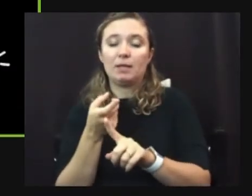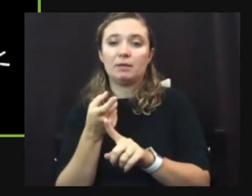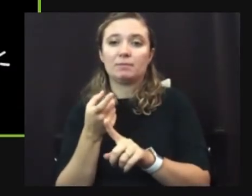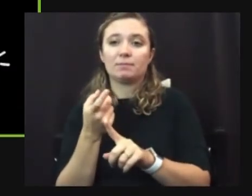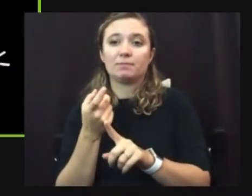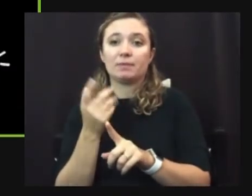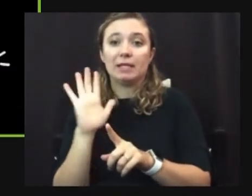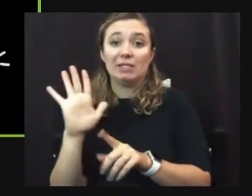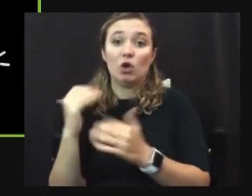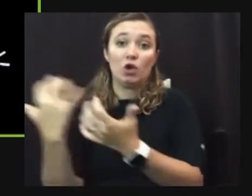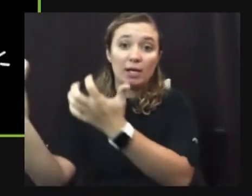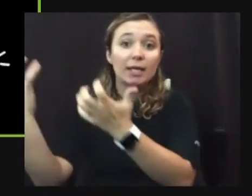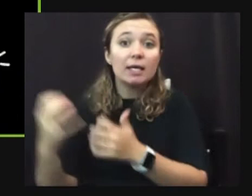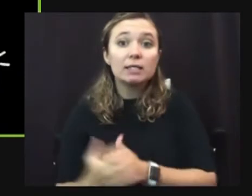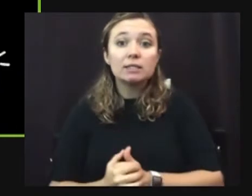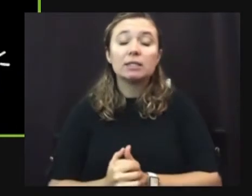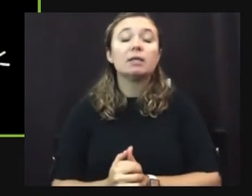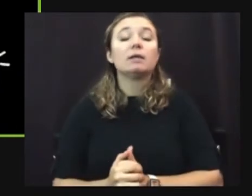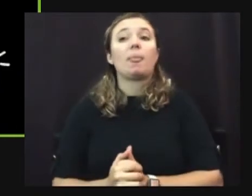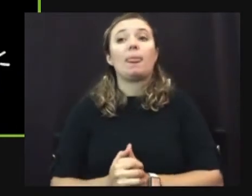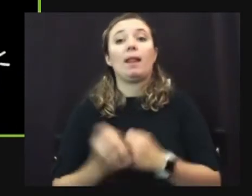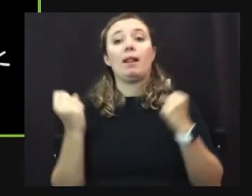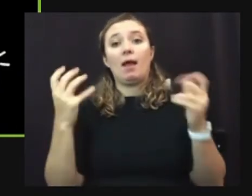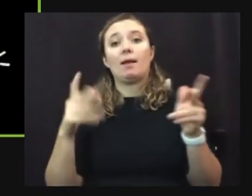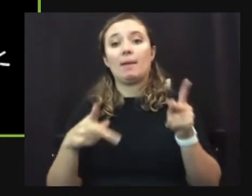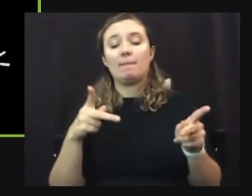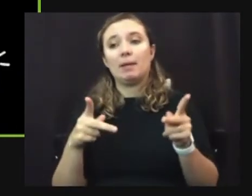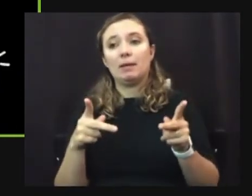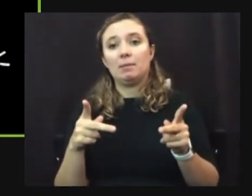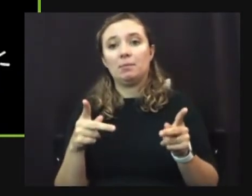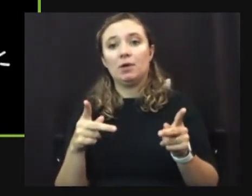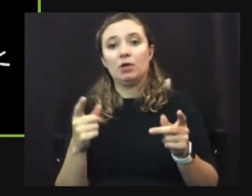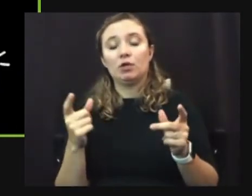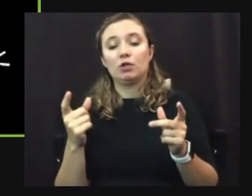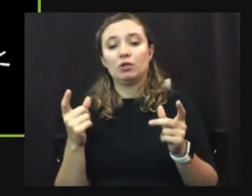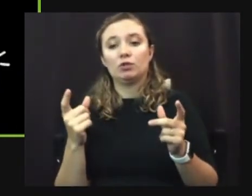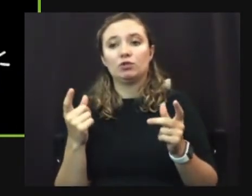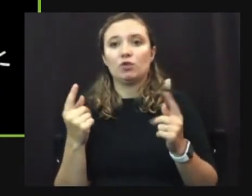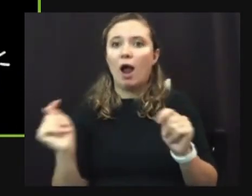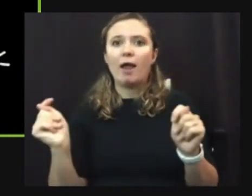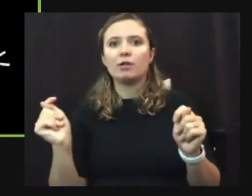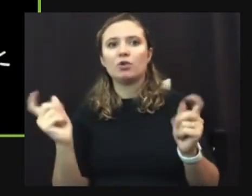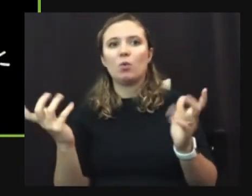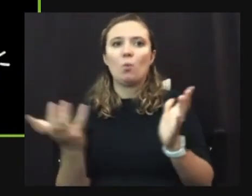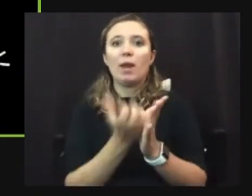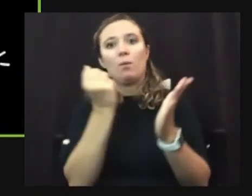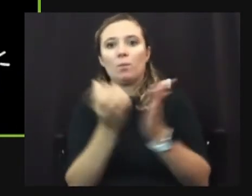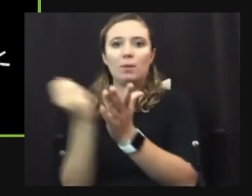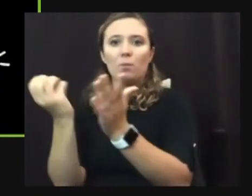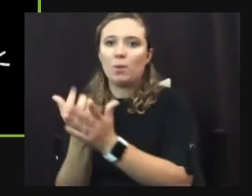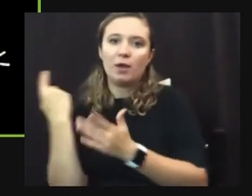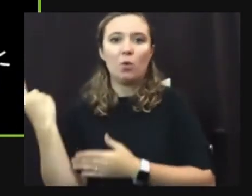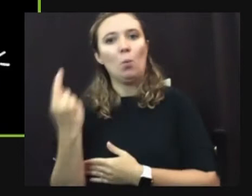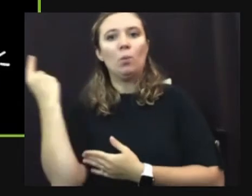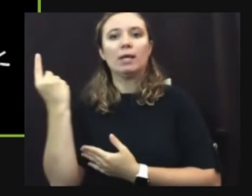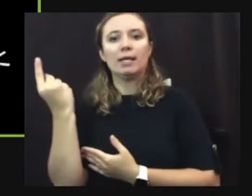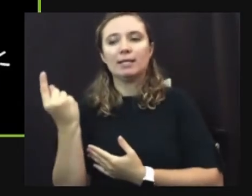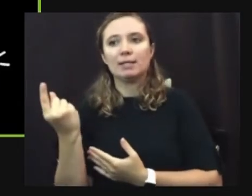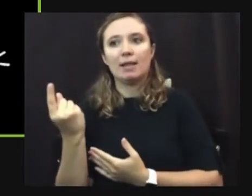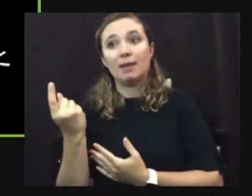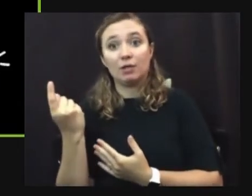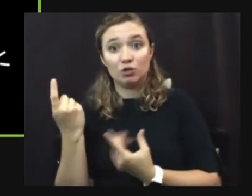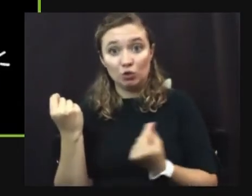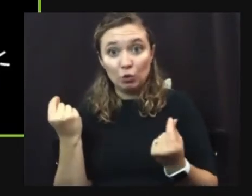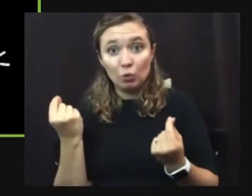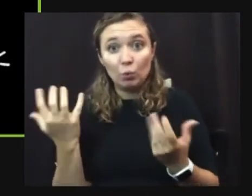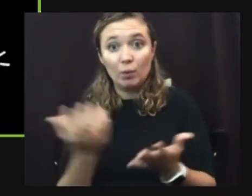And so a lot of people do everything they can to stay winning, and they win all the time because they want